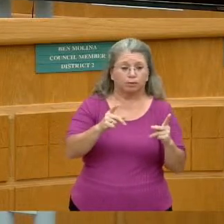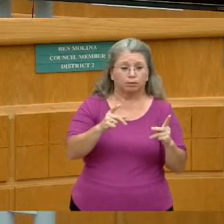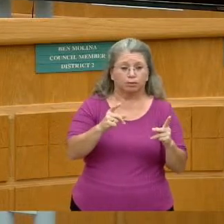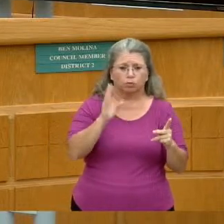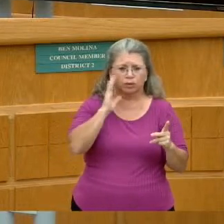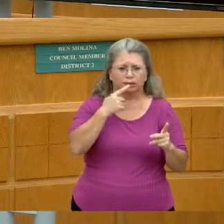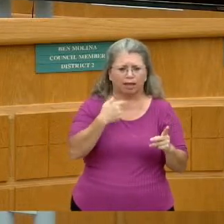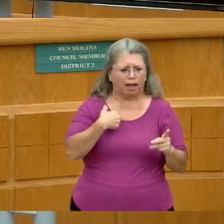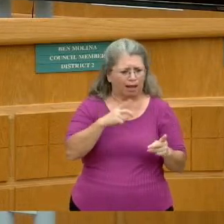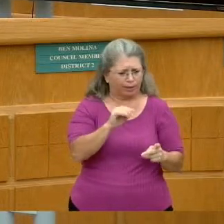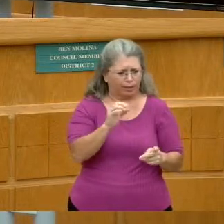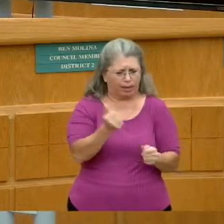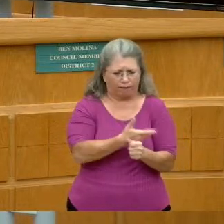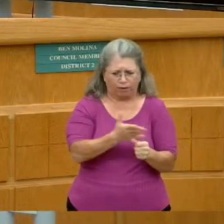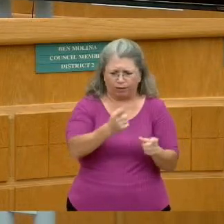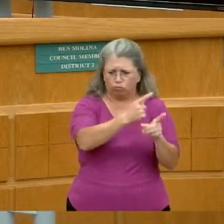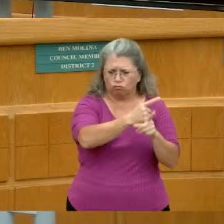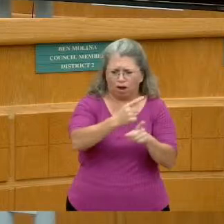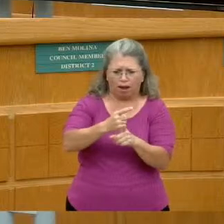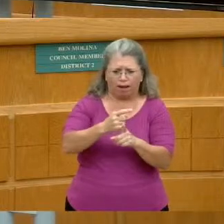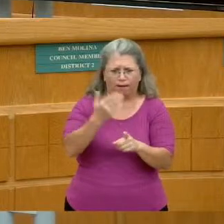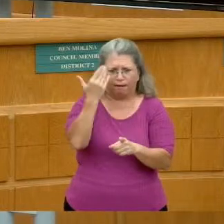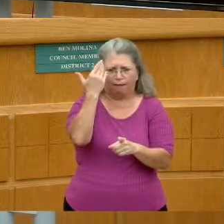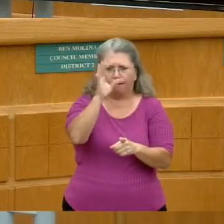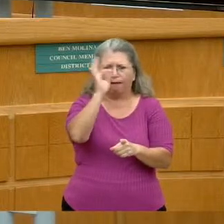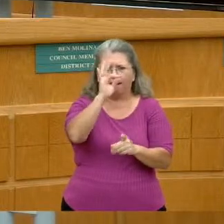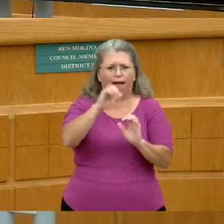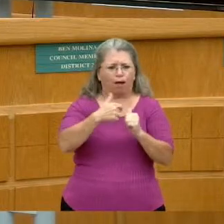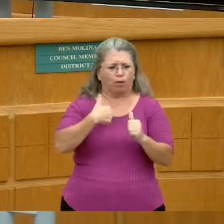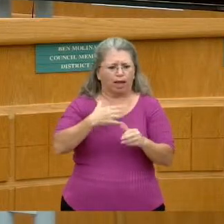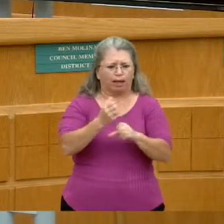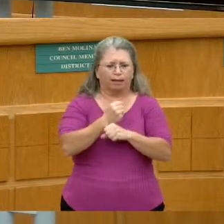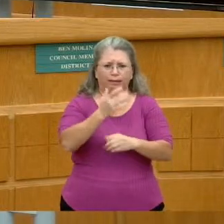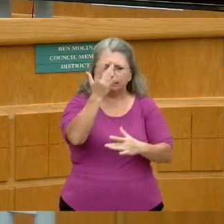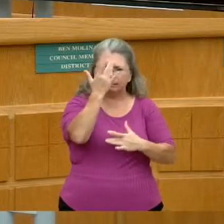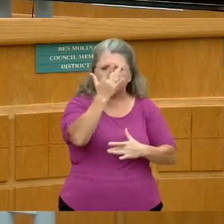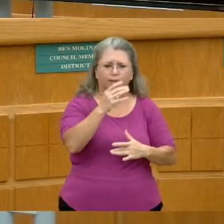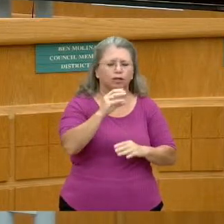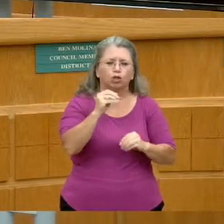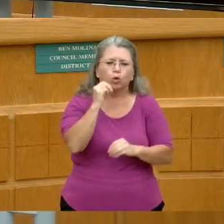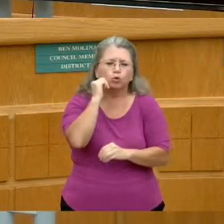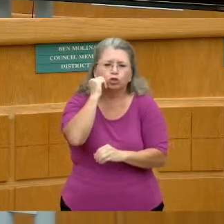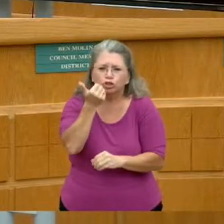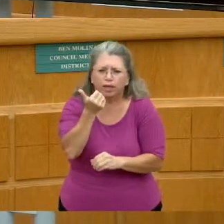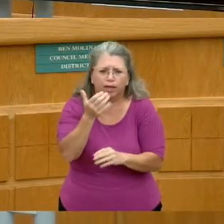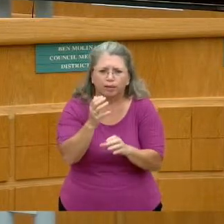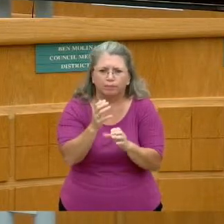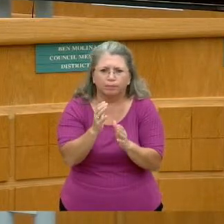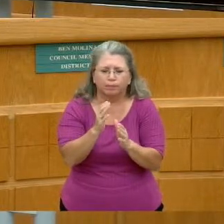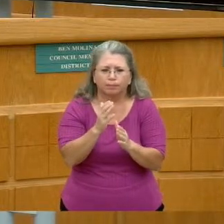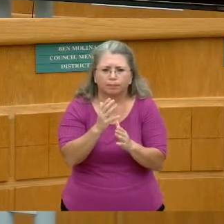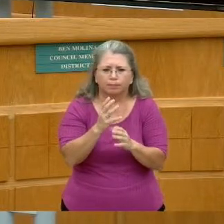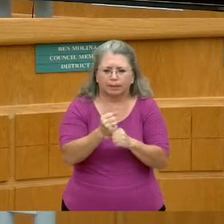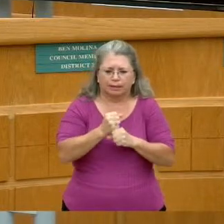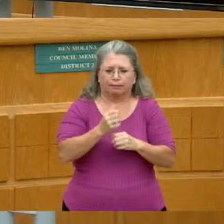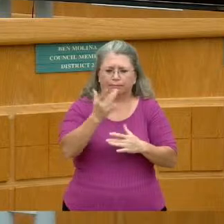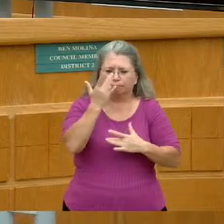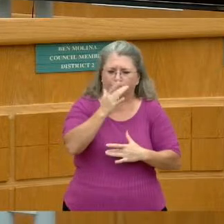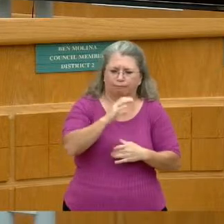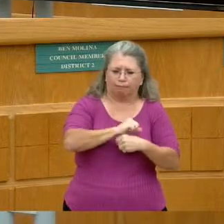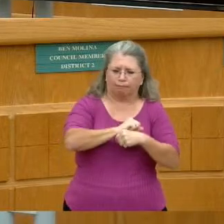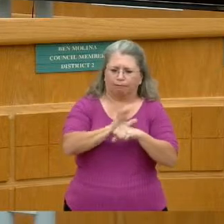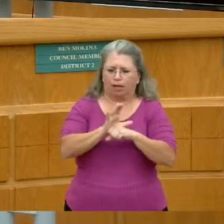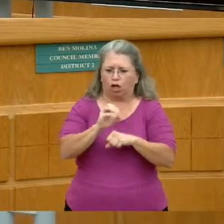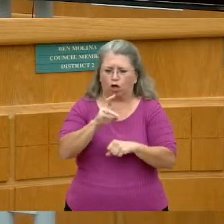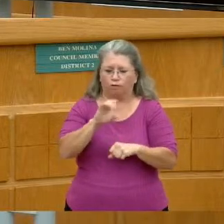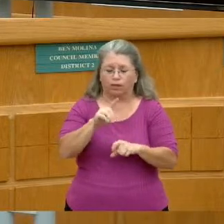I got it. There's no shame in getting COVID. What there is a concern about is if you hide that